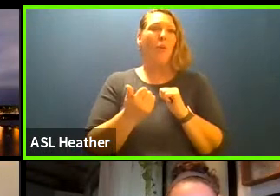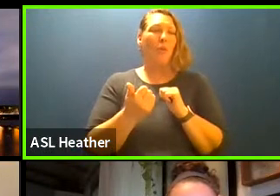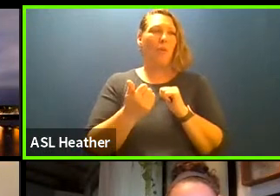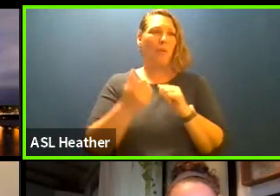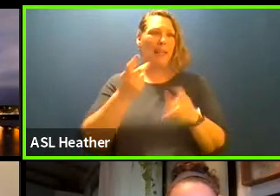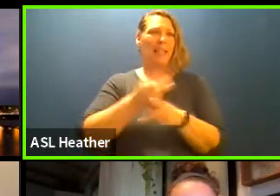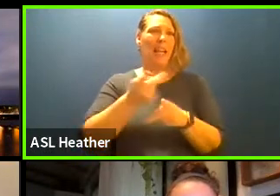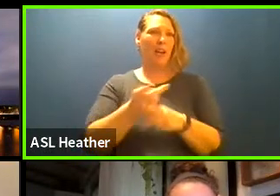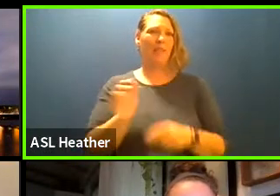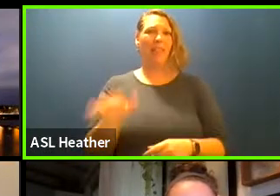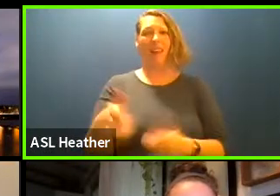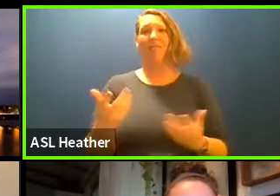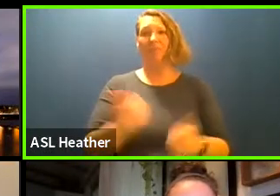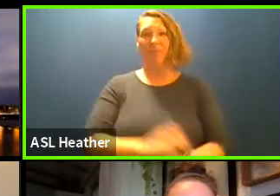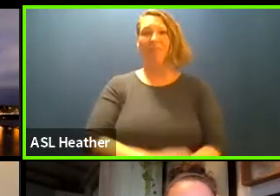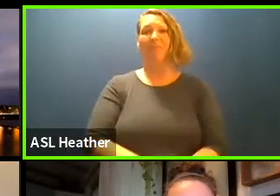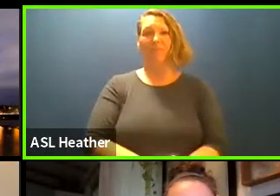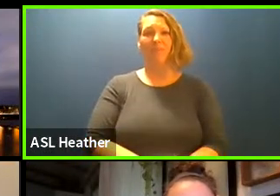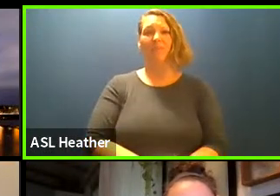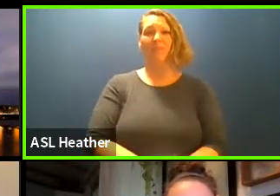that.